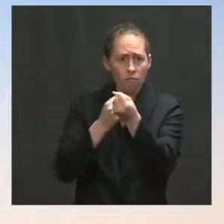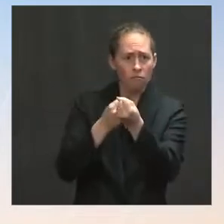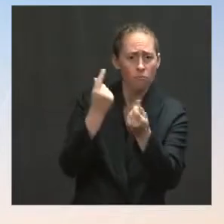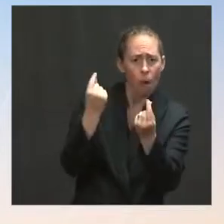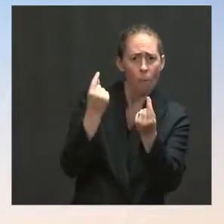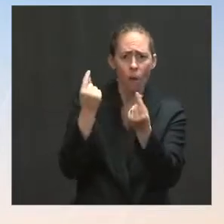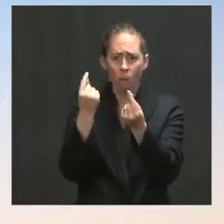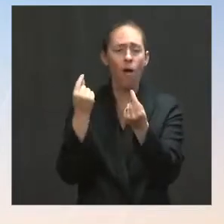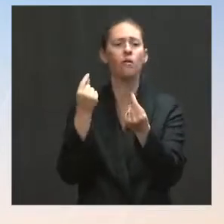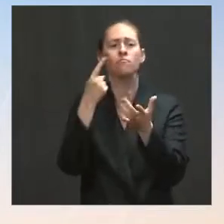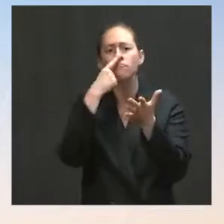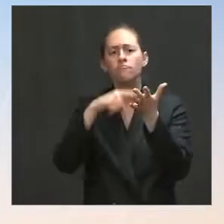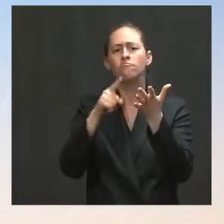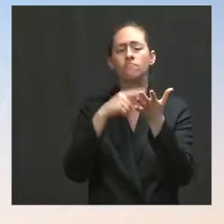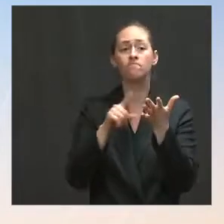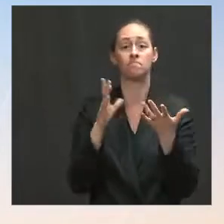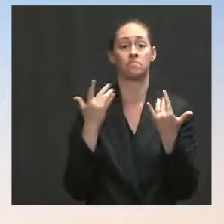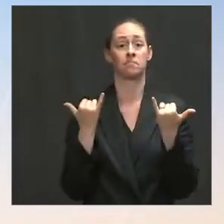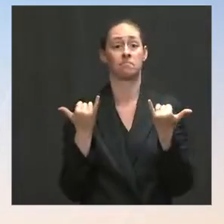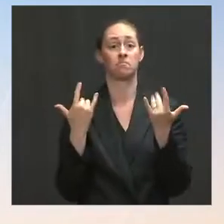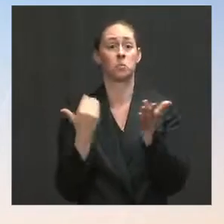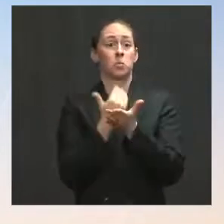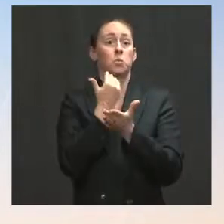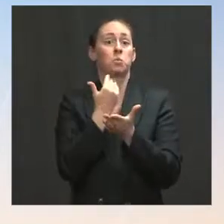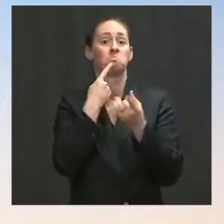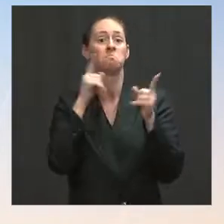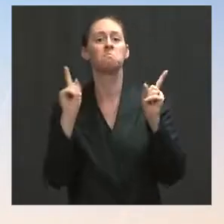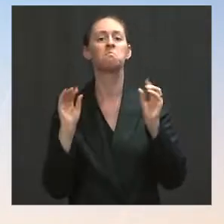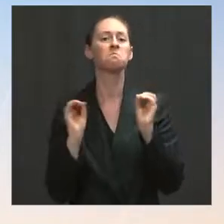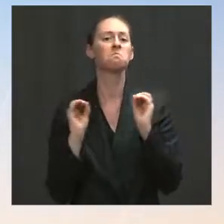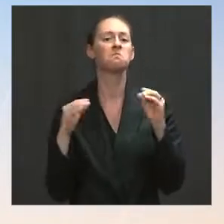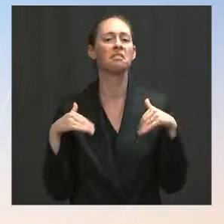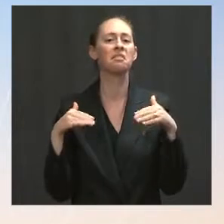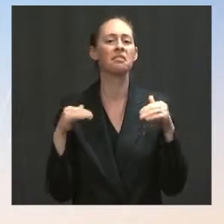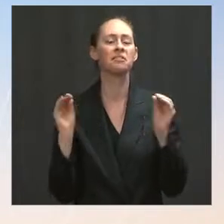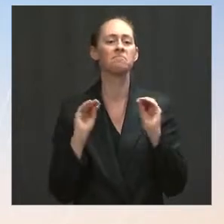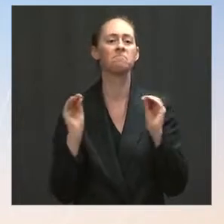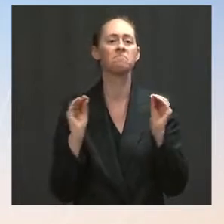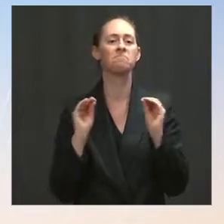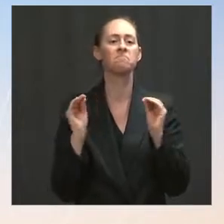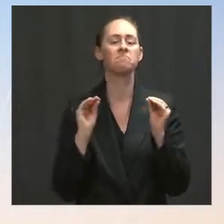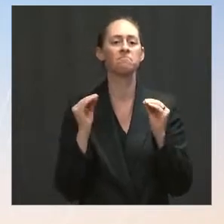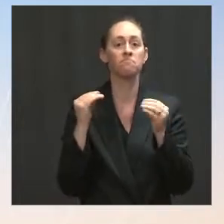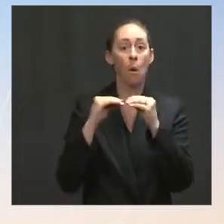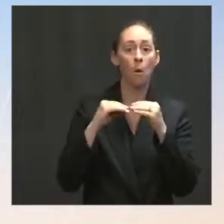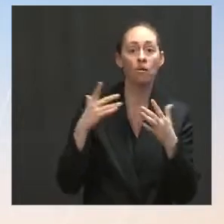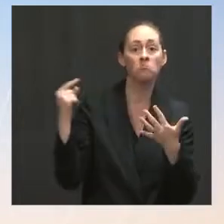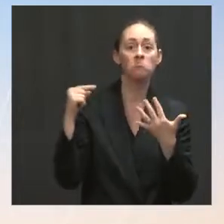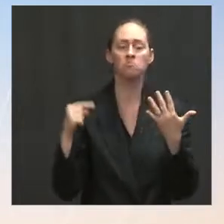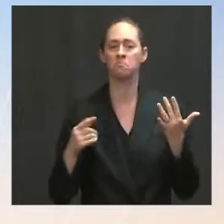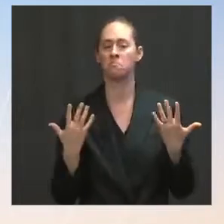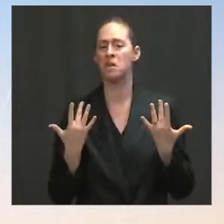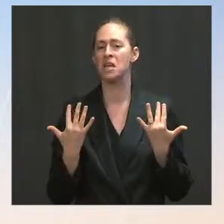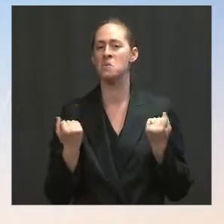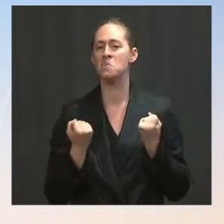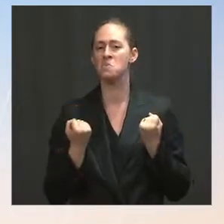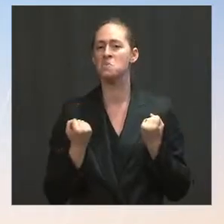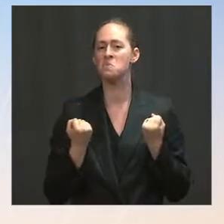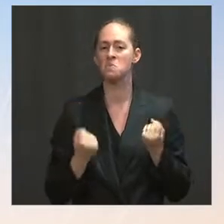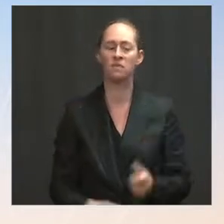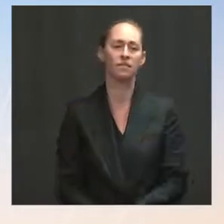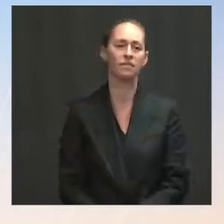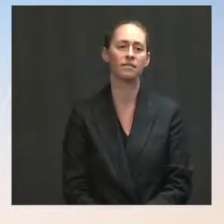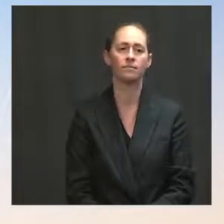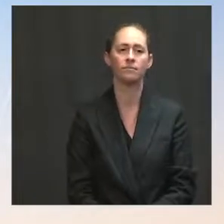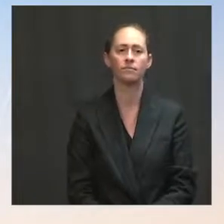don't have any announcements to convey to all of you about assistance, additional assistance today. So just to clarify,